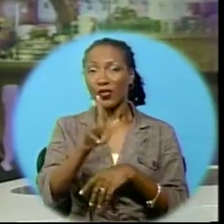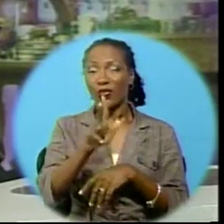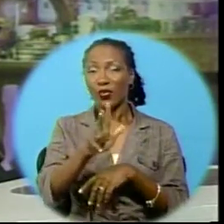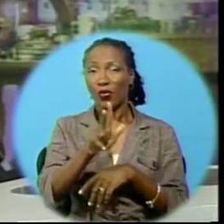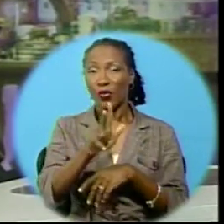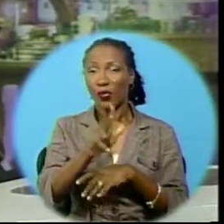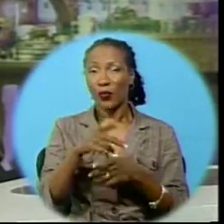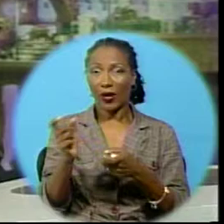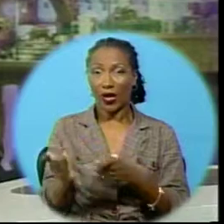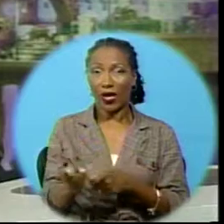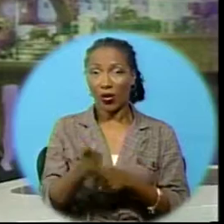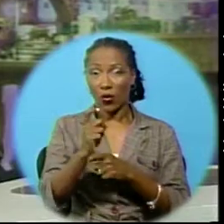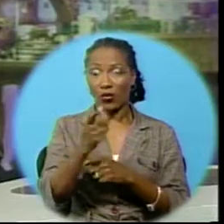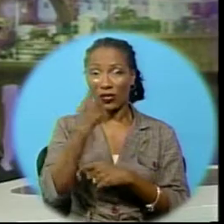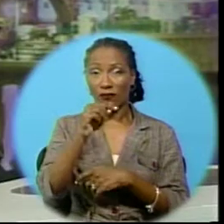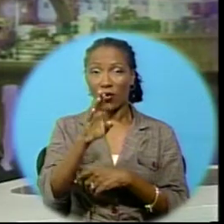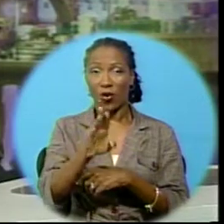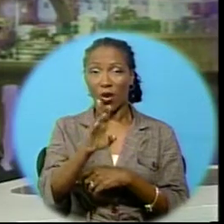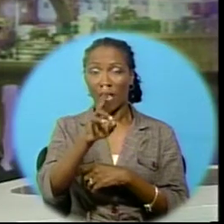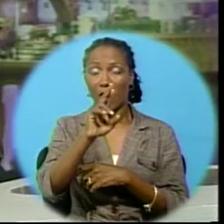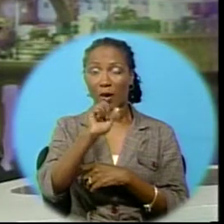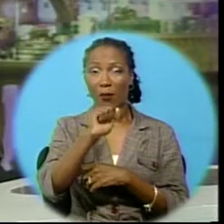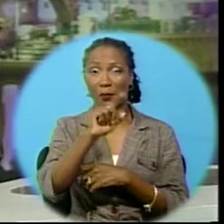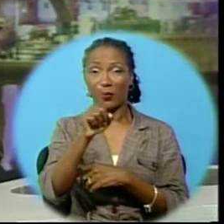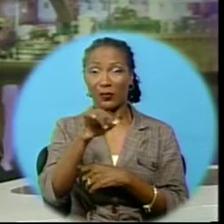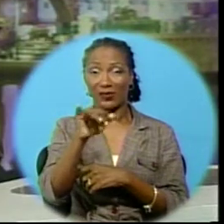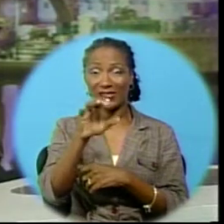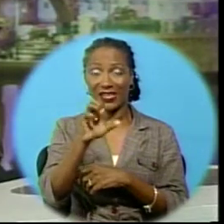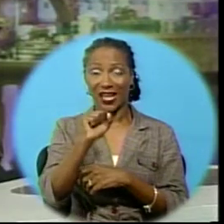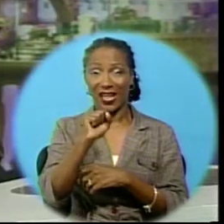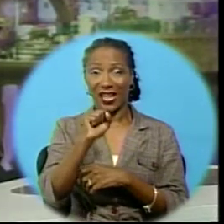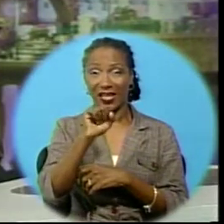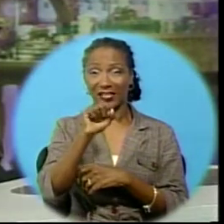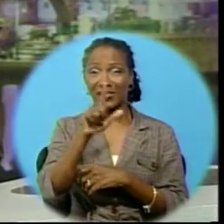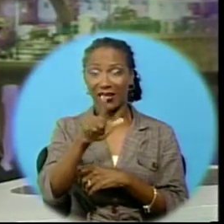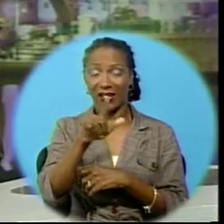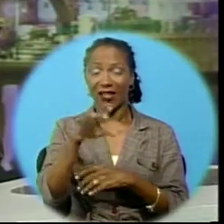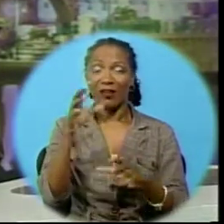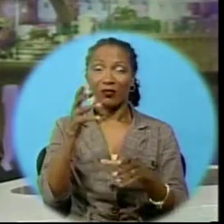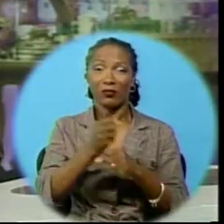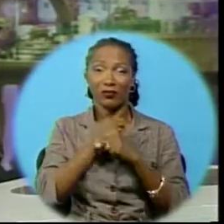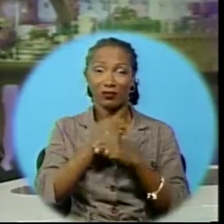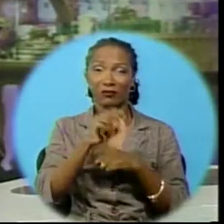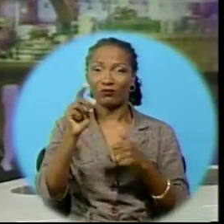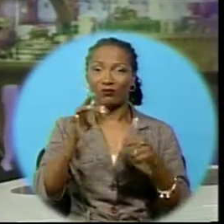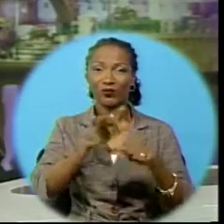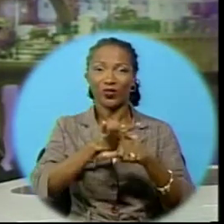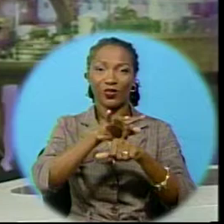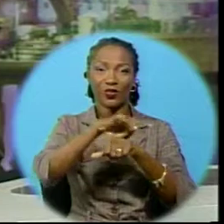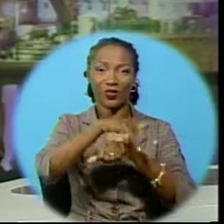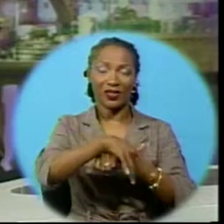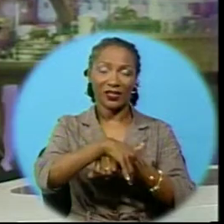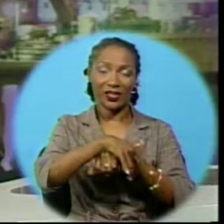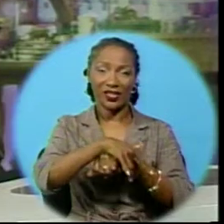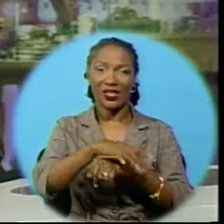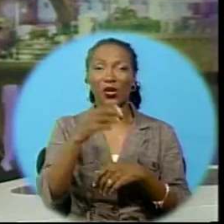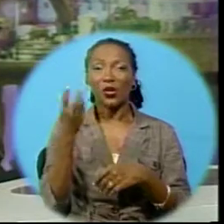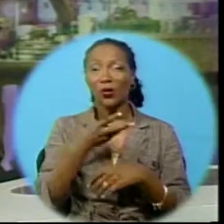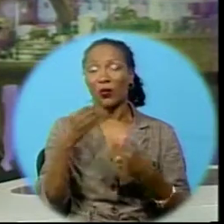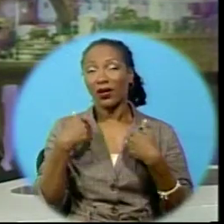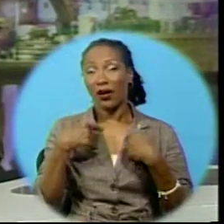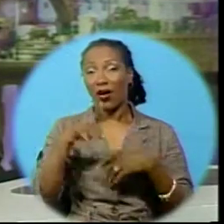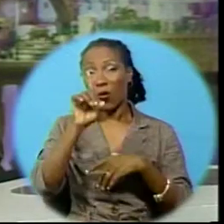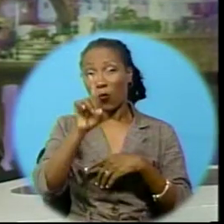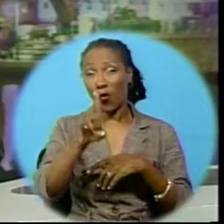periods. Trishan Graves converted that consolation goal for Barbados in the 52nd minute. Now, this silver is the